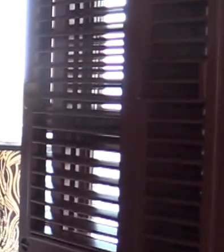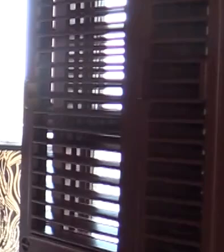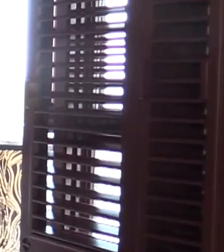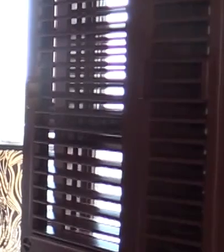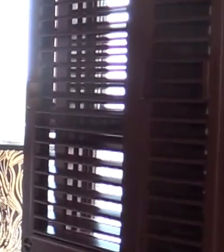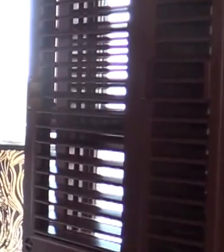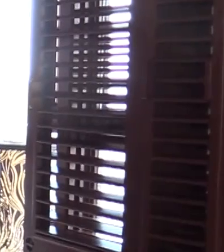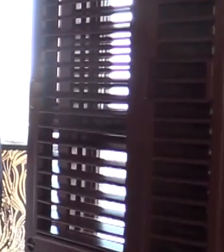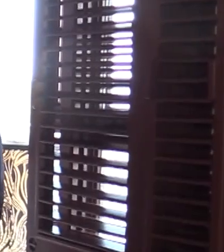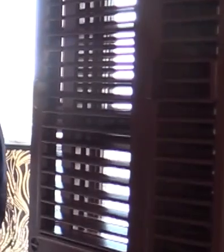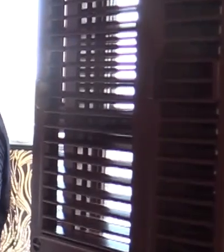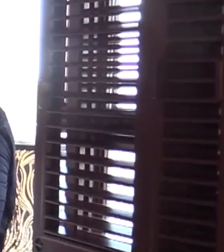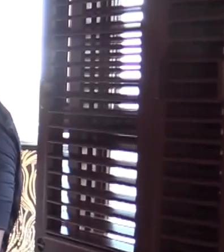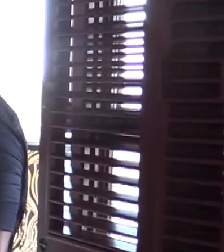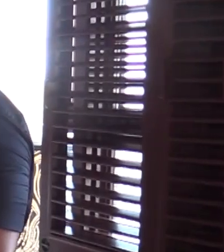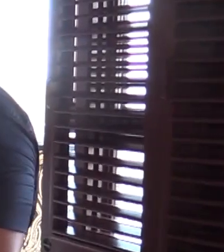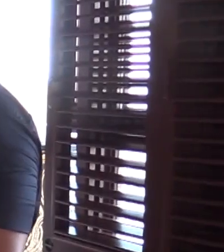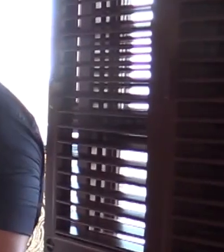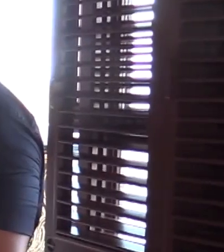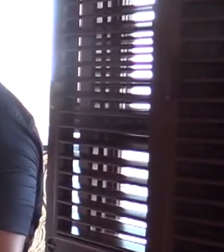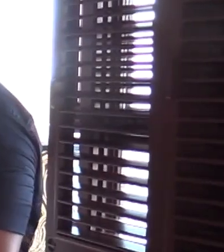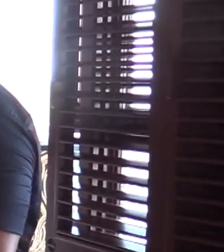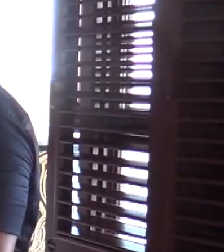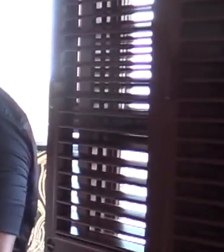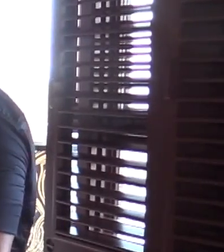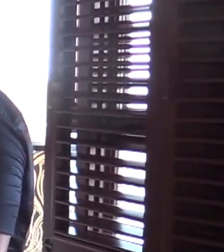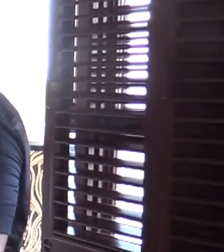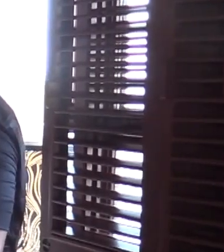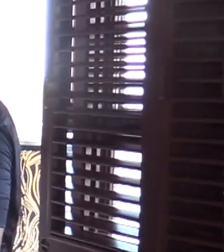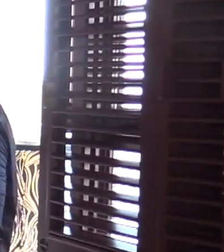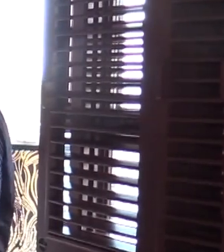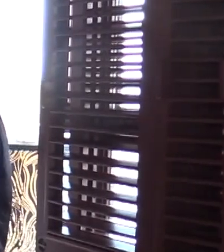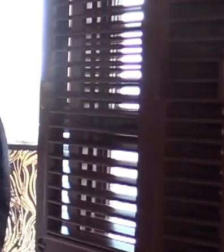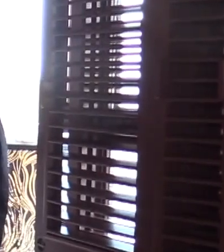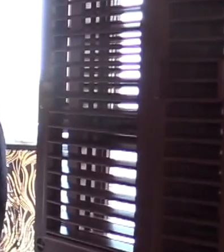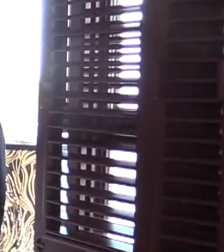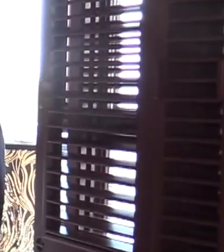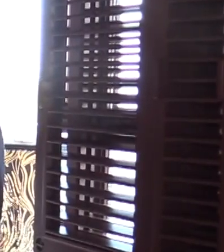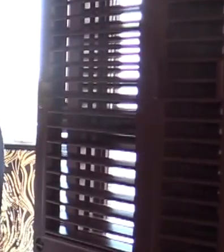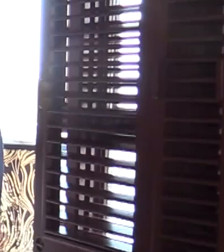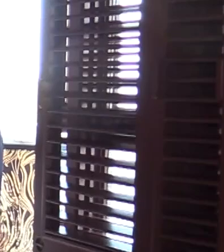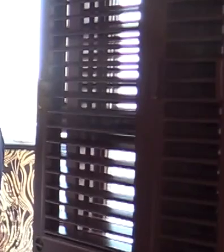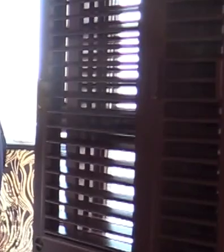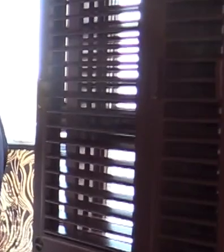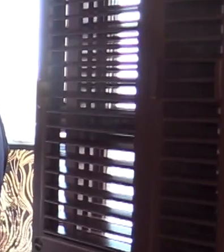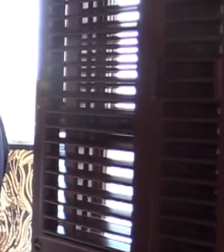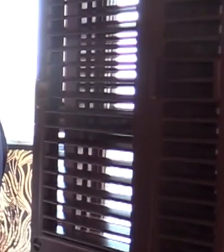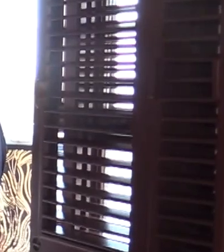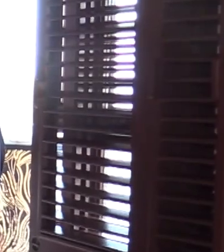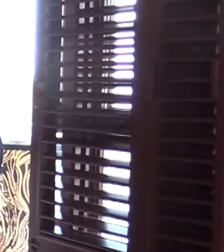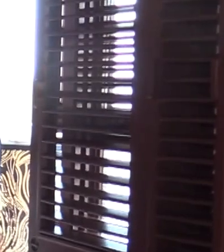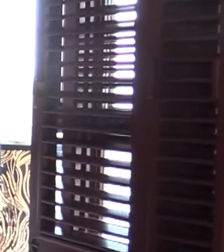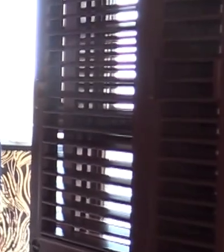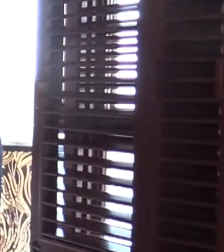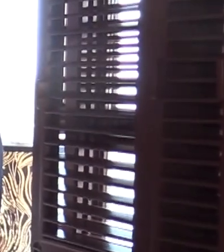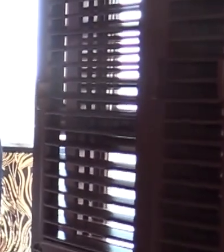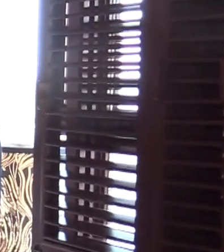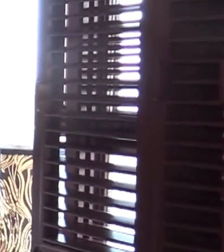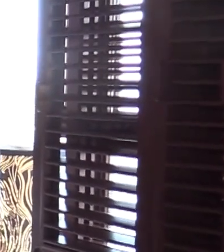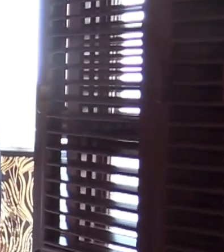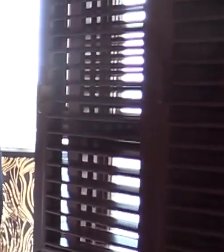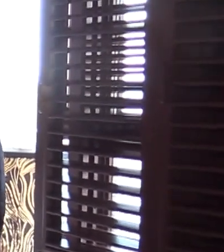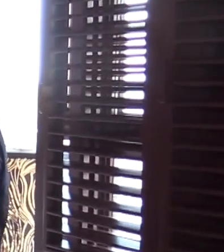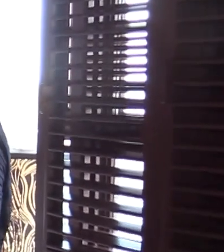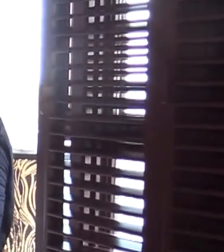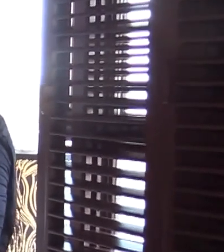And you have a responsibility every time you touch a bat or a ball to remember that you're holding your future